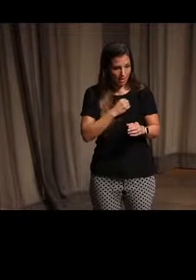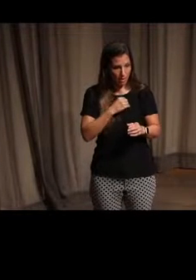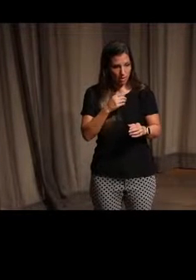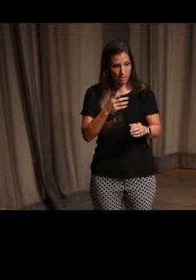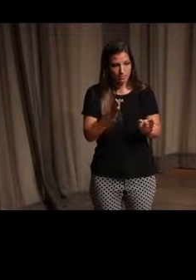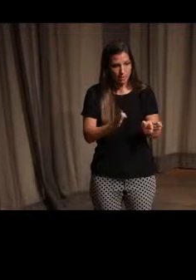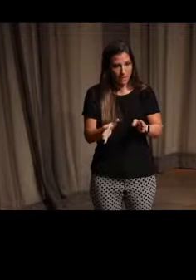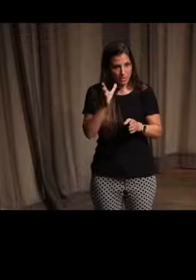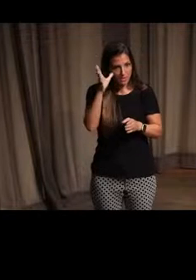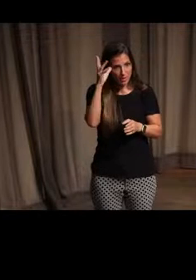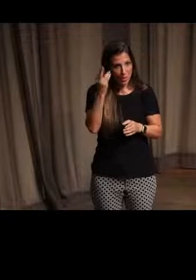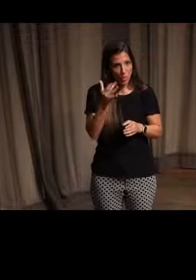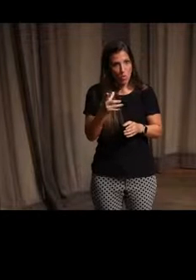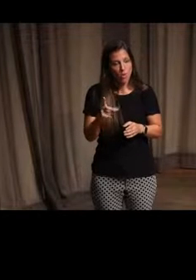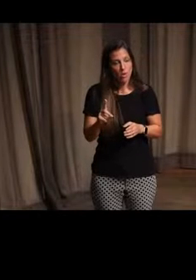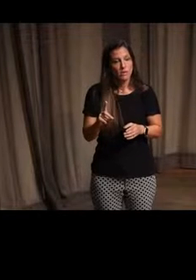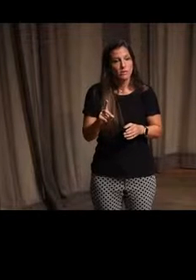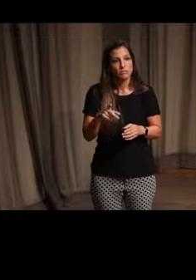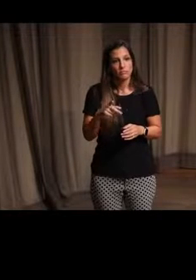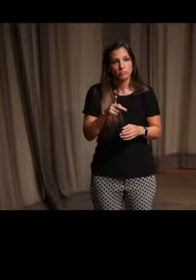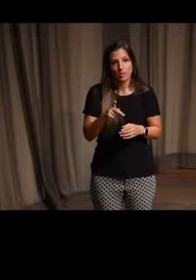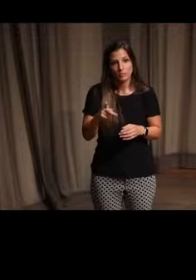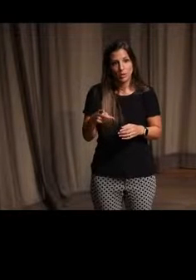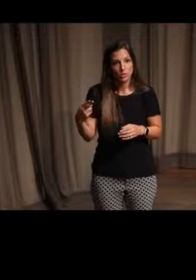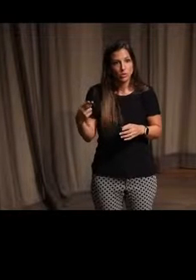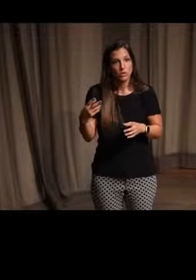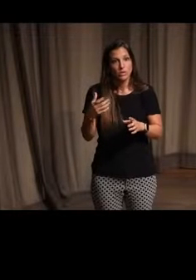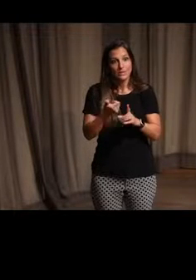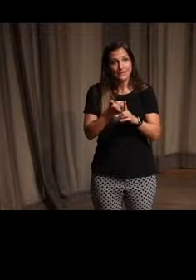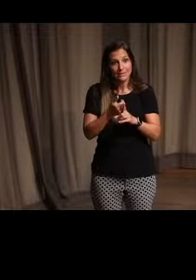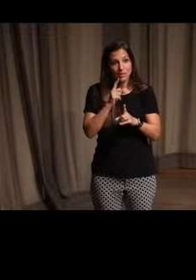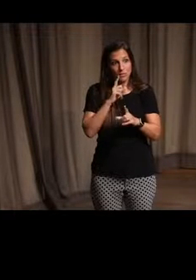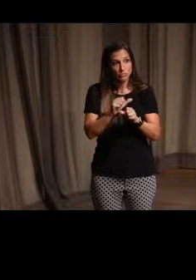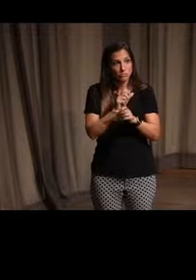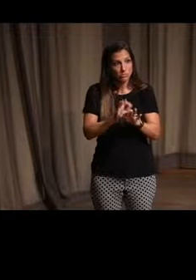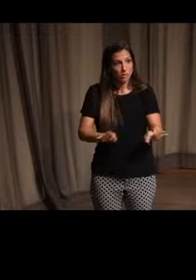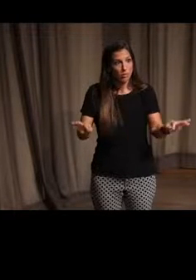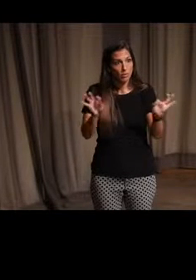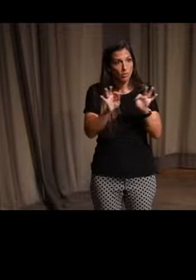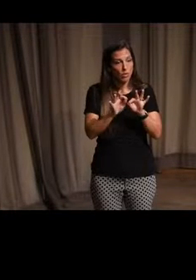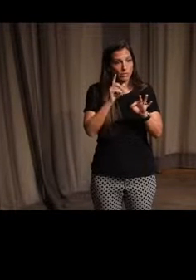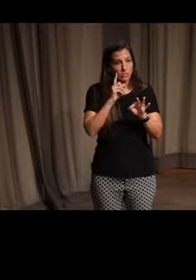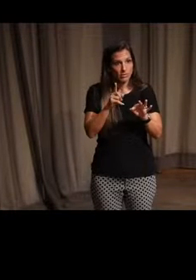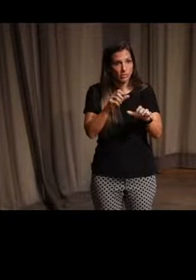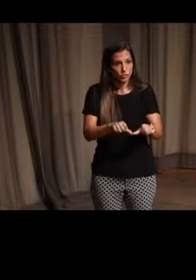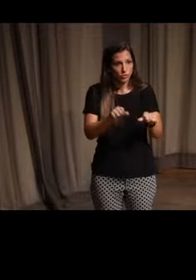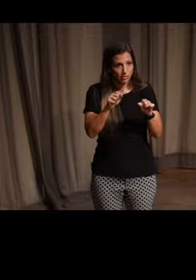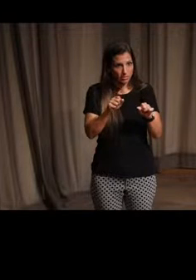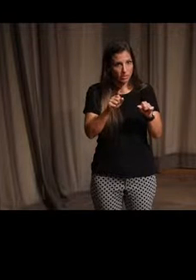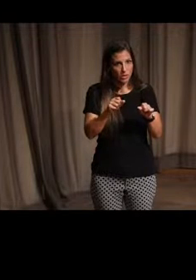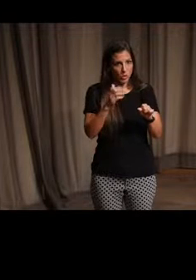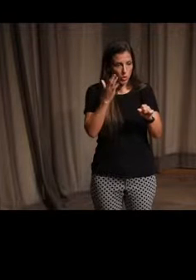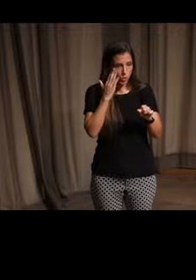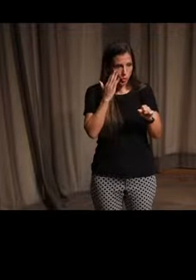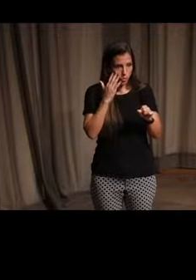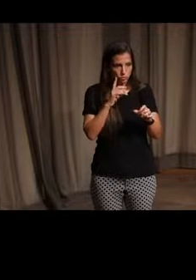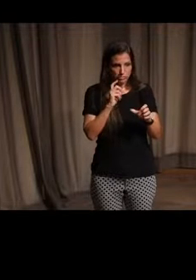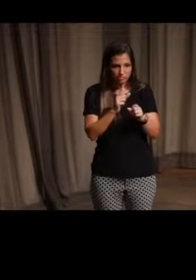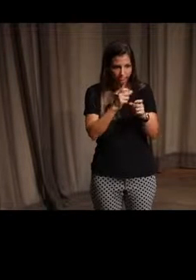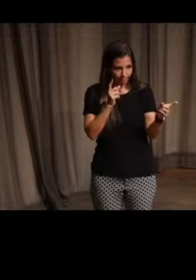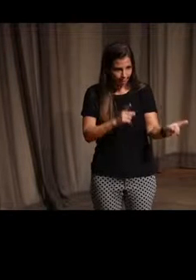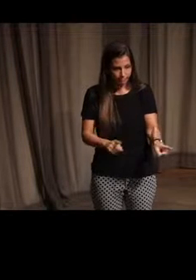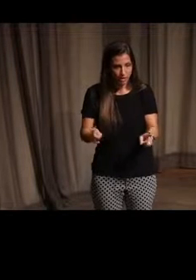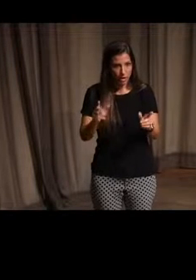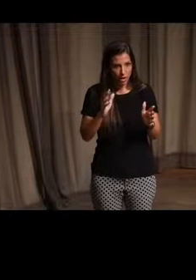Parenthood, you know, the moment that certain people got confirmed on the Supreme Court, the moment that they took up that case, you knew it was a done deal,